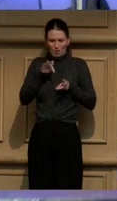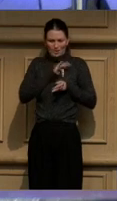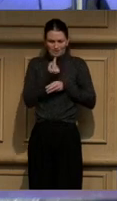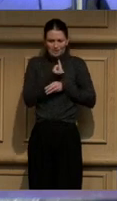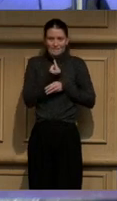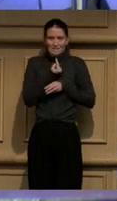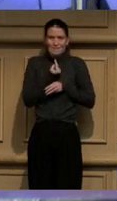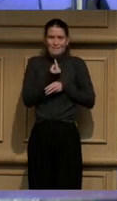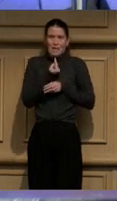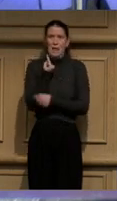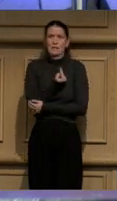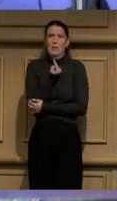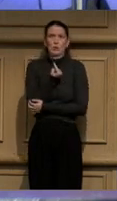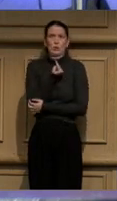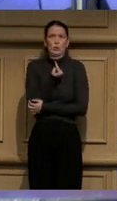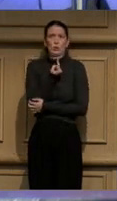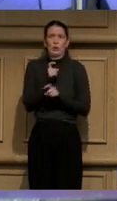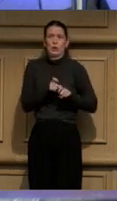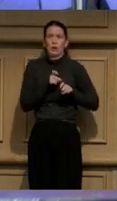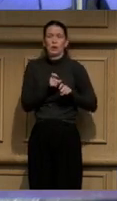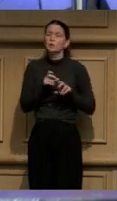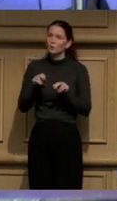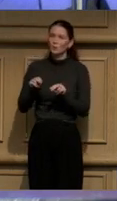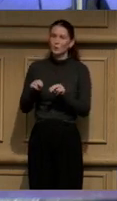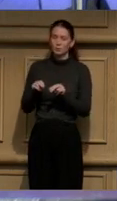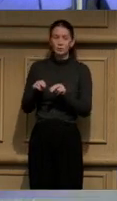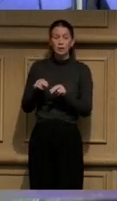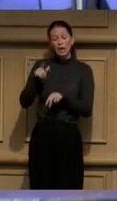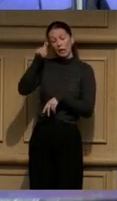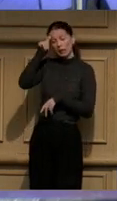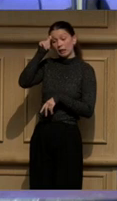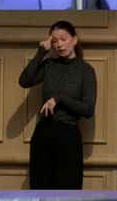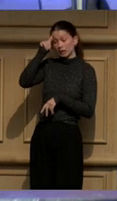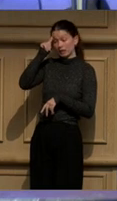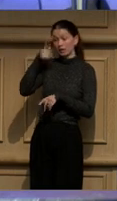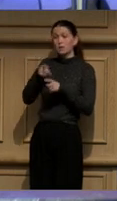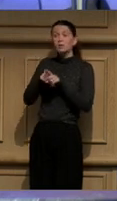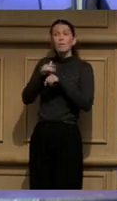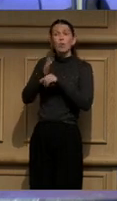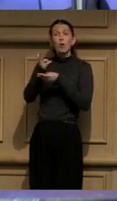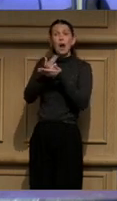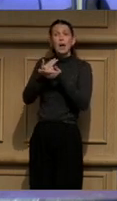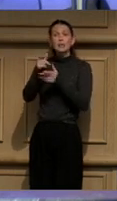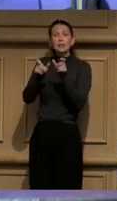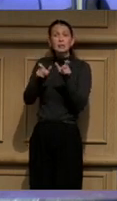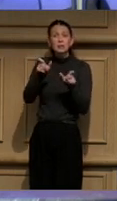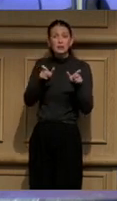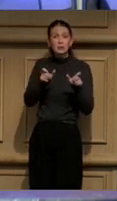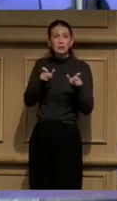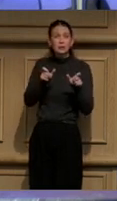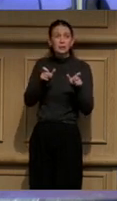Yeah. Mm-hmm. So I actually think, like, for artists that they are working